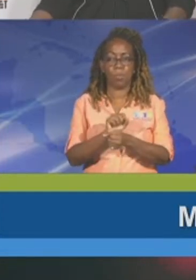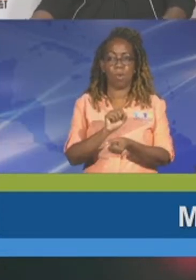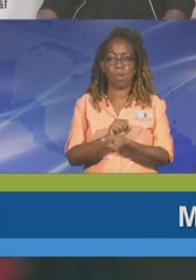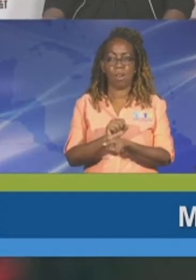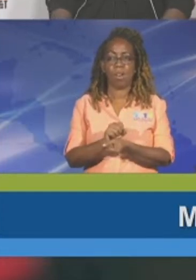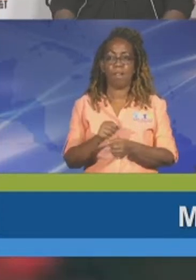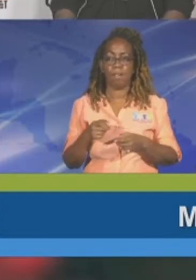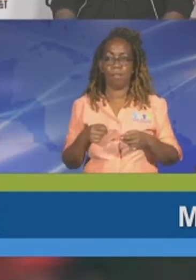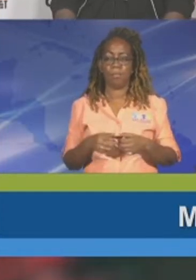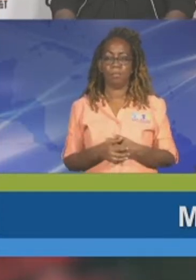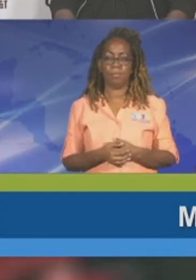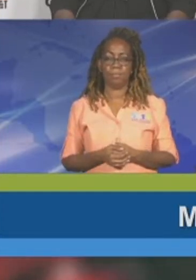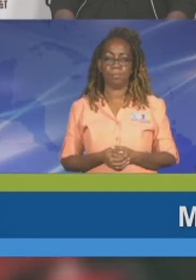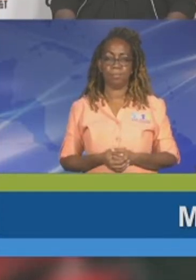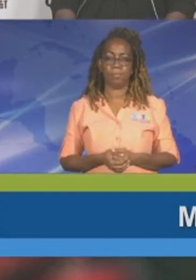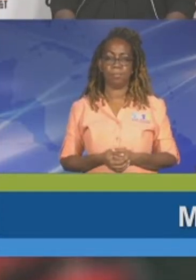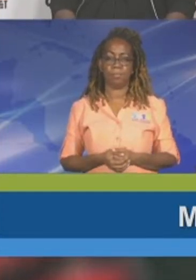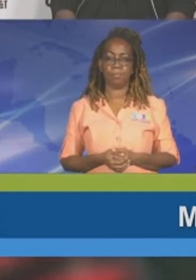please.